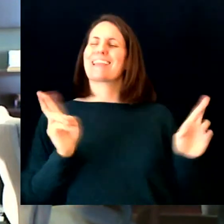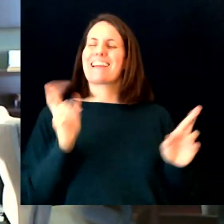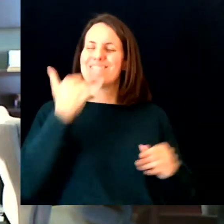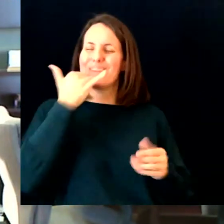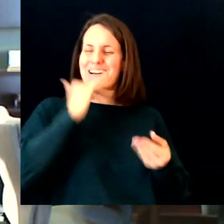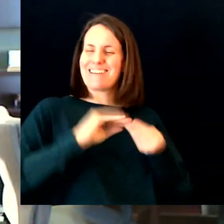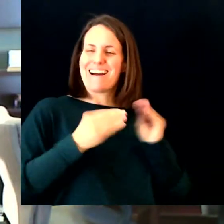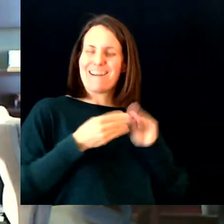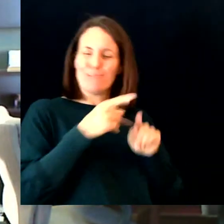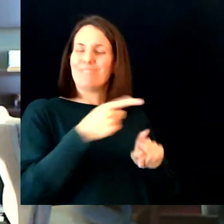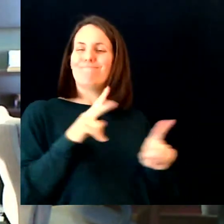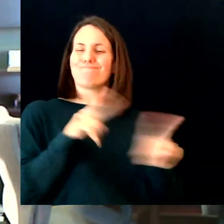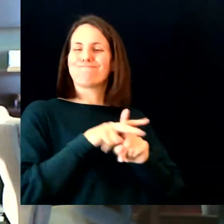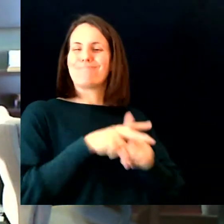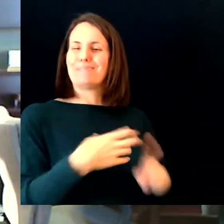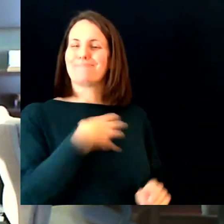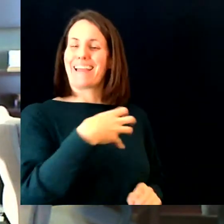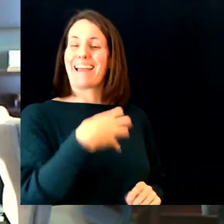again, is